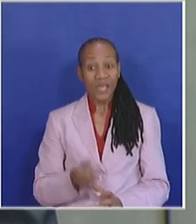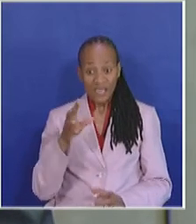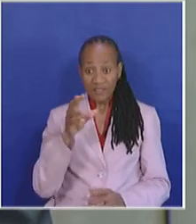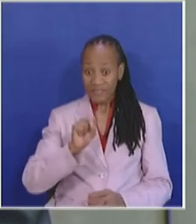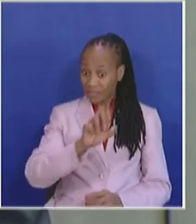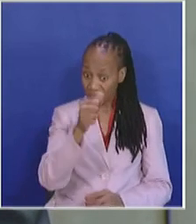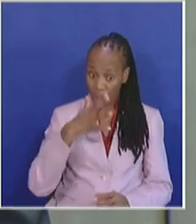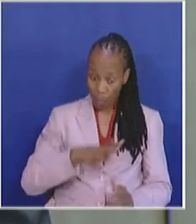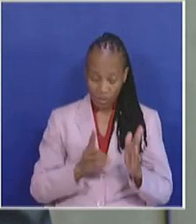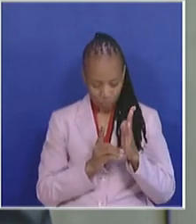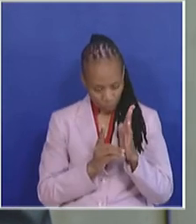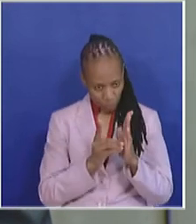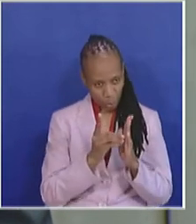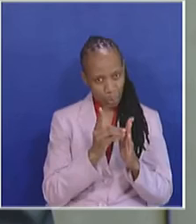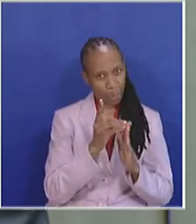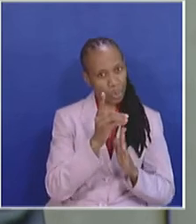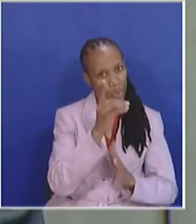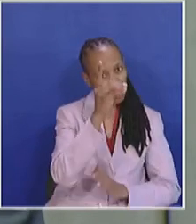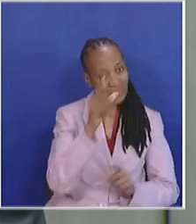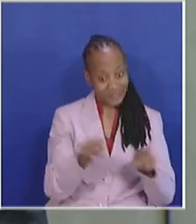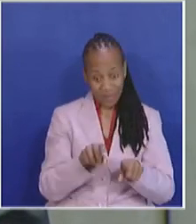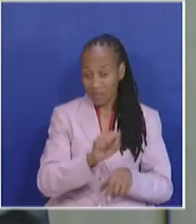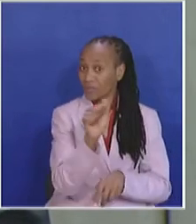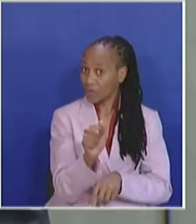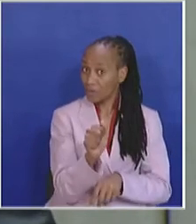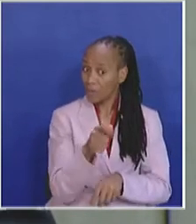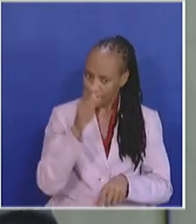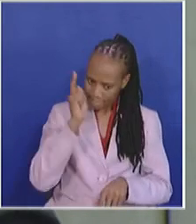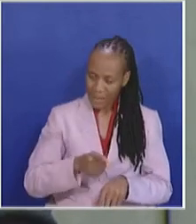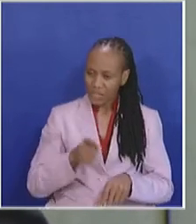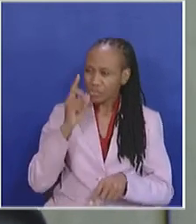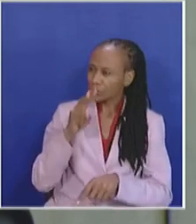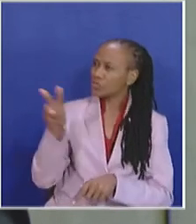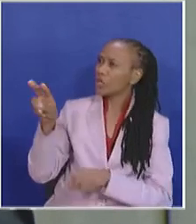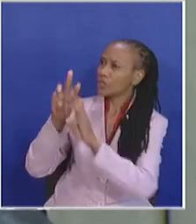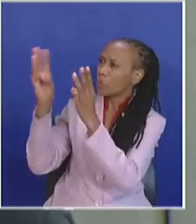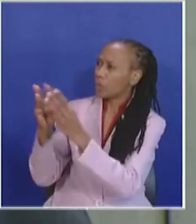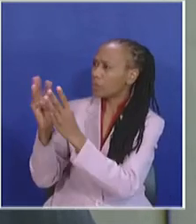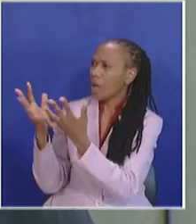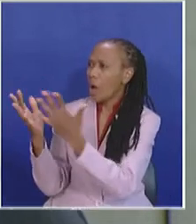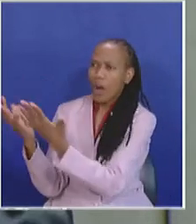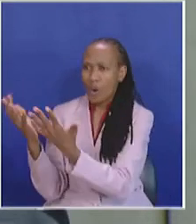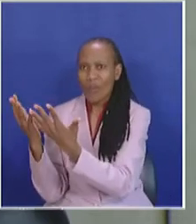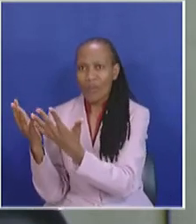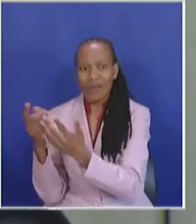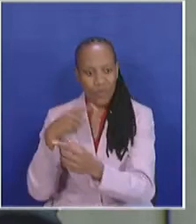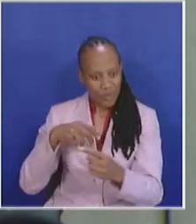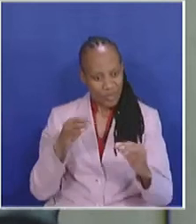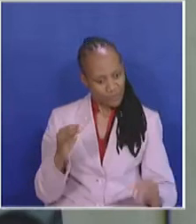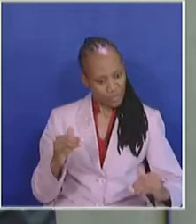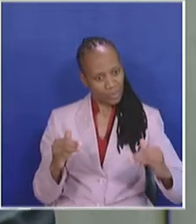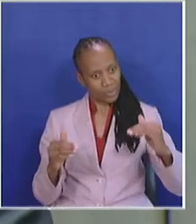country like ours, we've got to compare ourselves to the world cities. It is not only